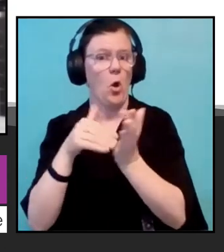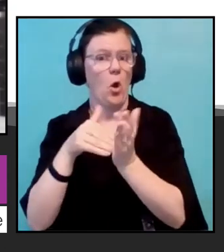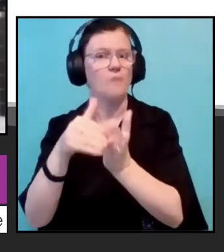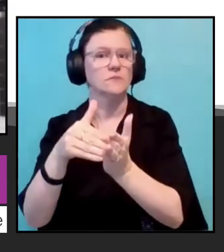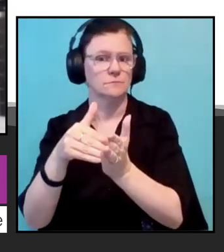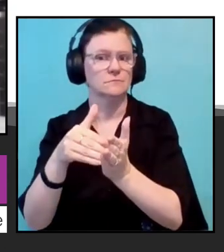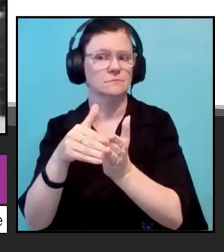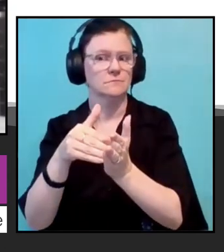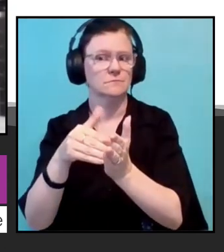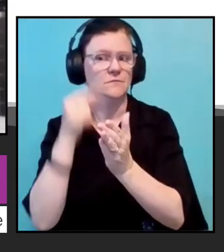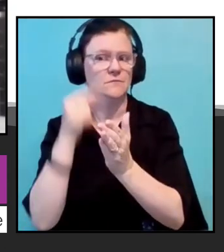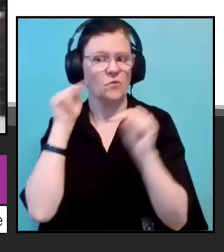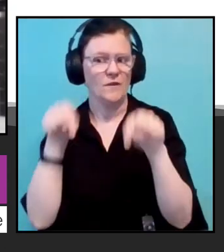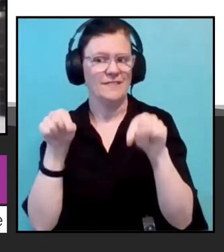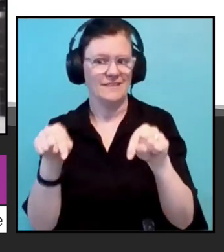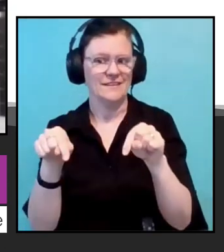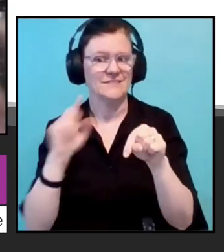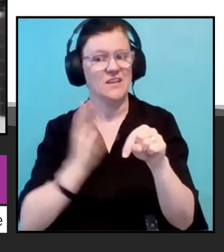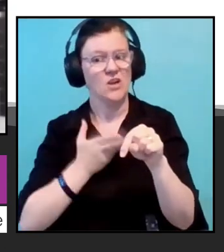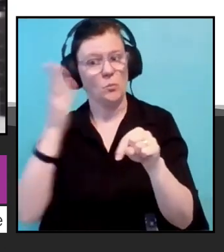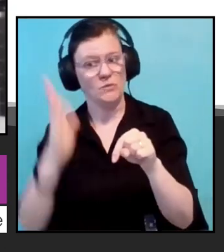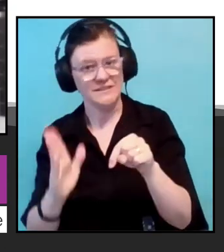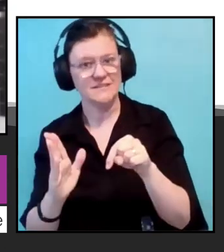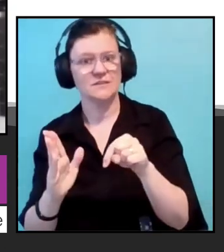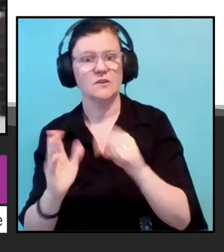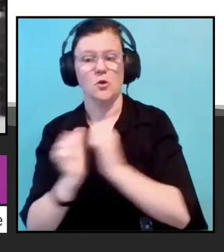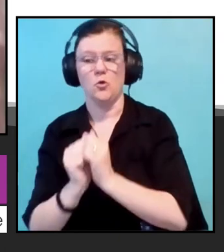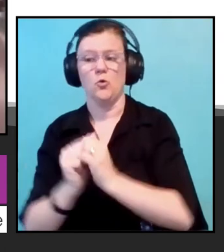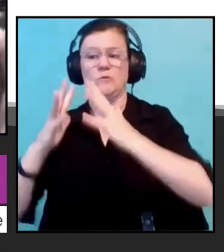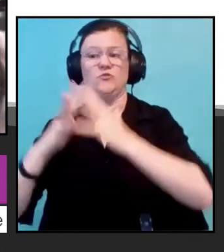this, with our presentation,